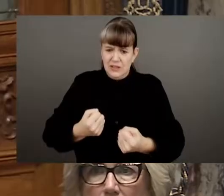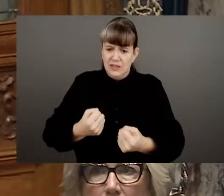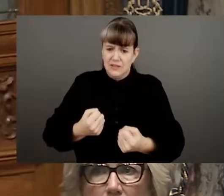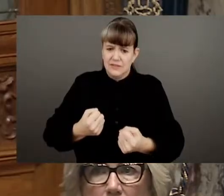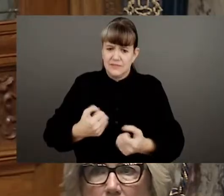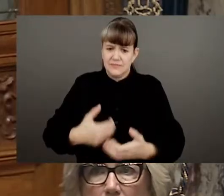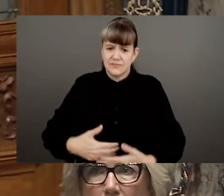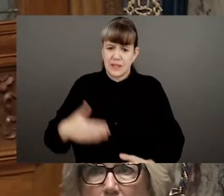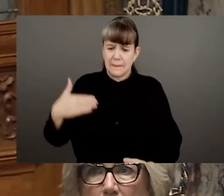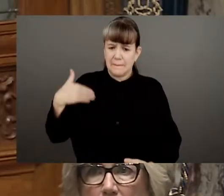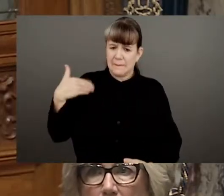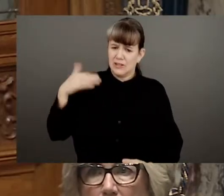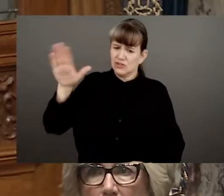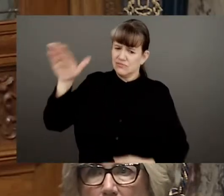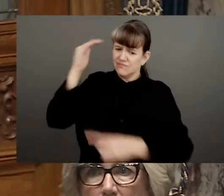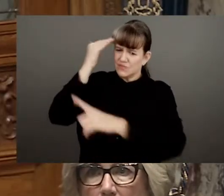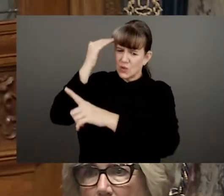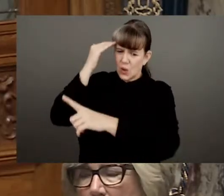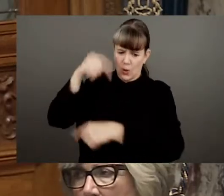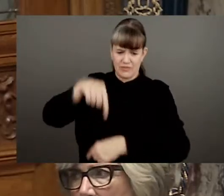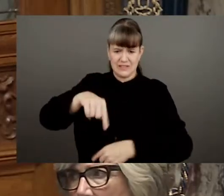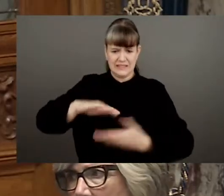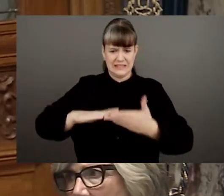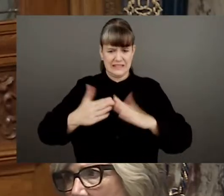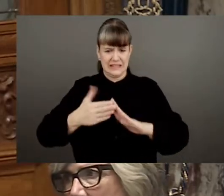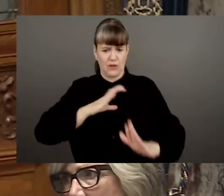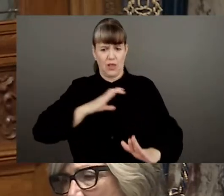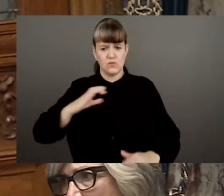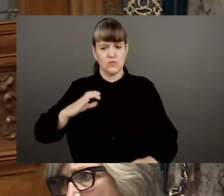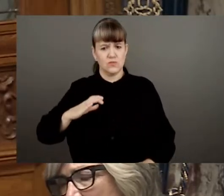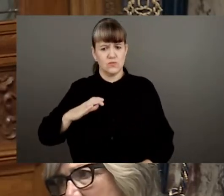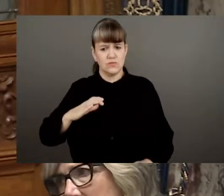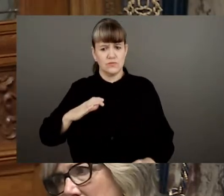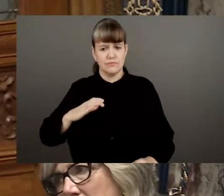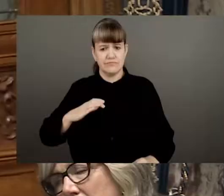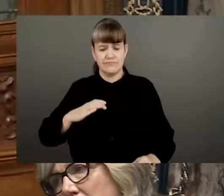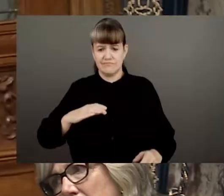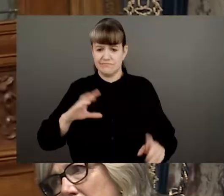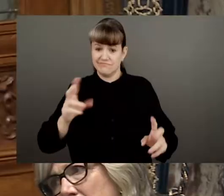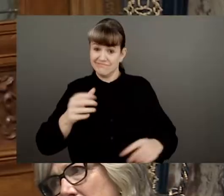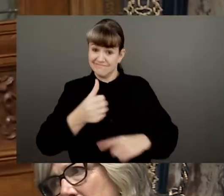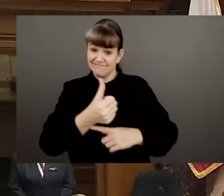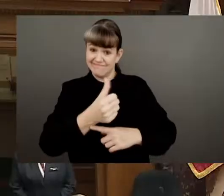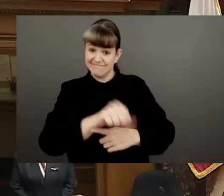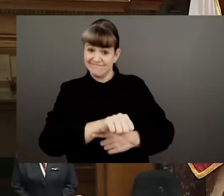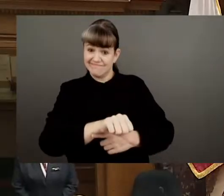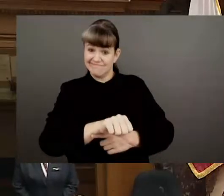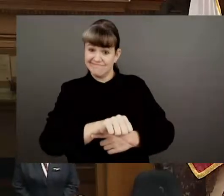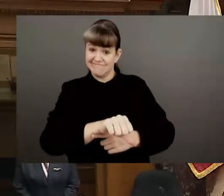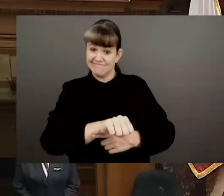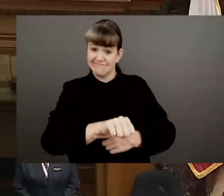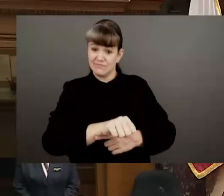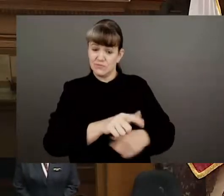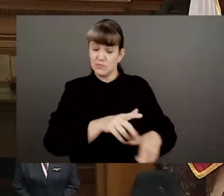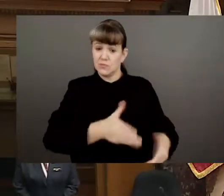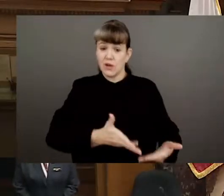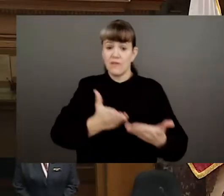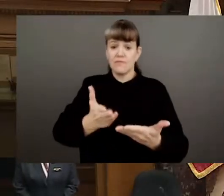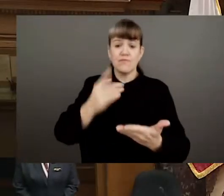to accommodate a winter shelter. That's where my constituent would like to live. Keep it short, please. You